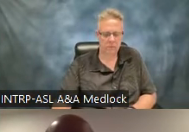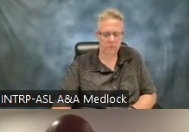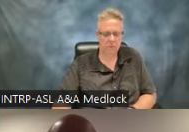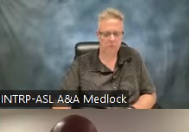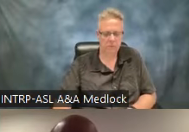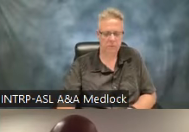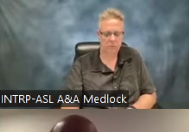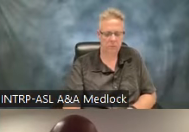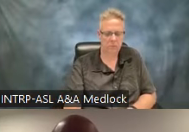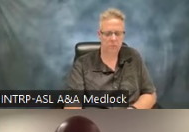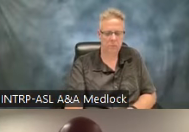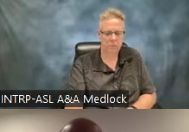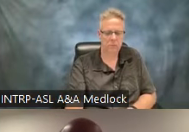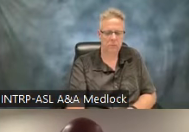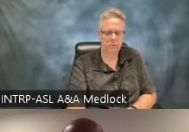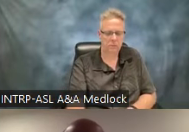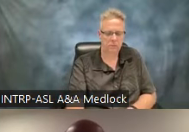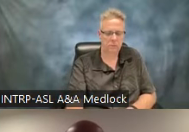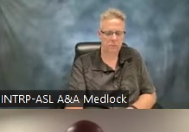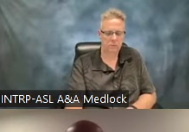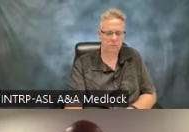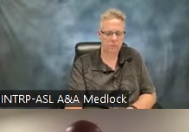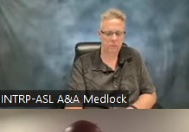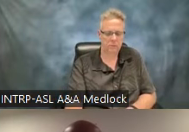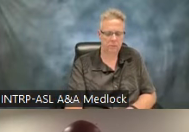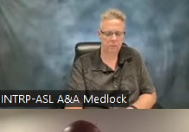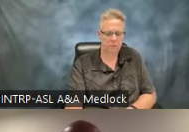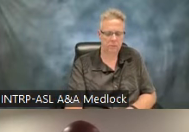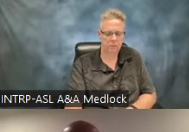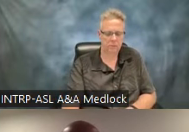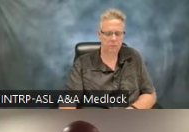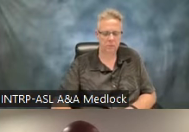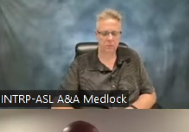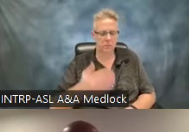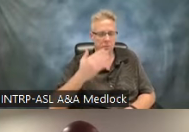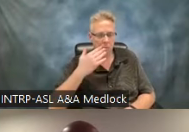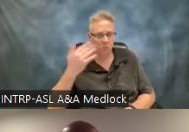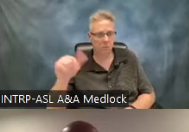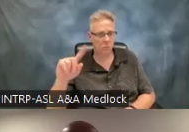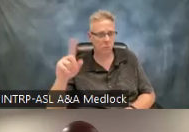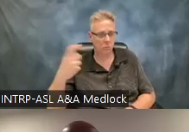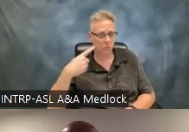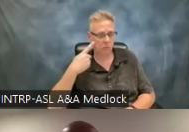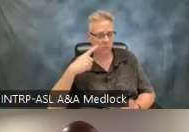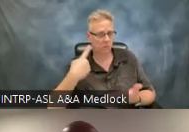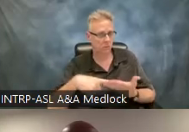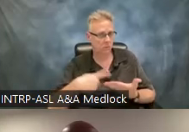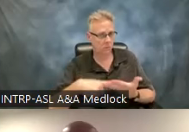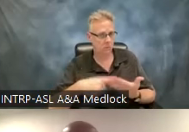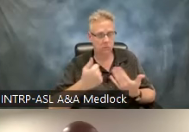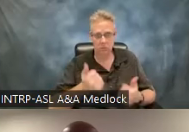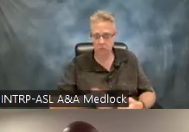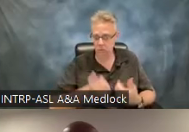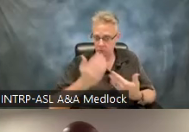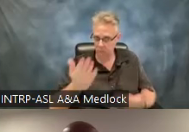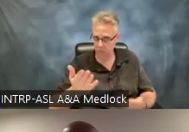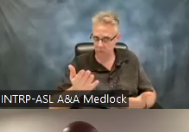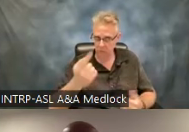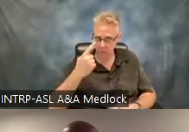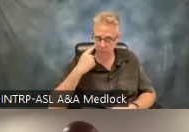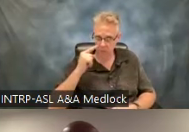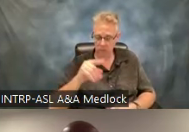Thank you, Co-Chair Obi. Is there questions or discussion or suggestions about